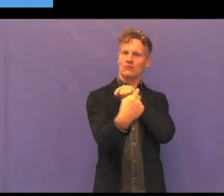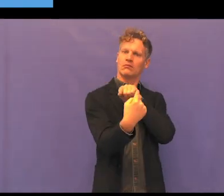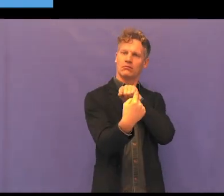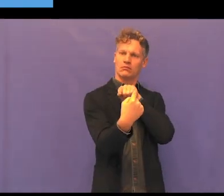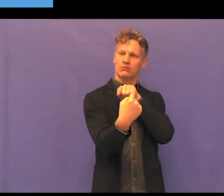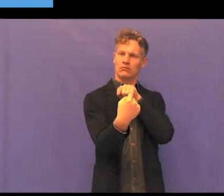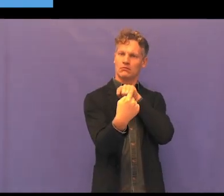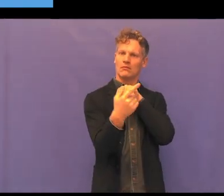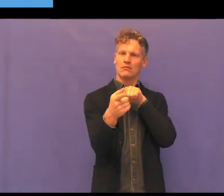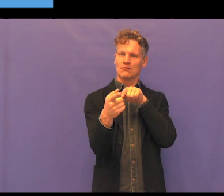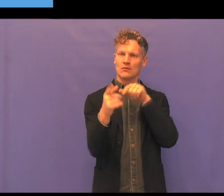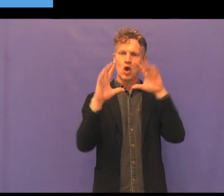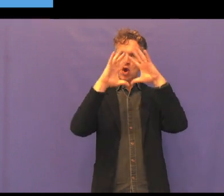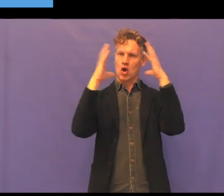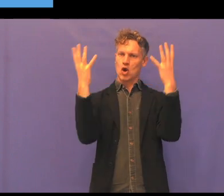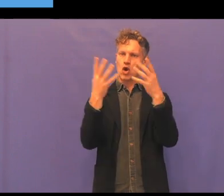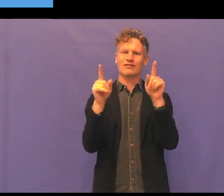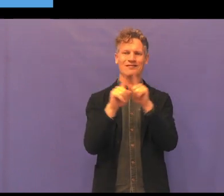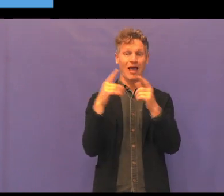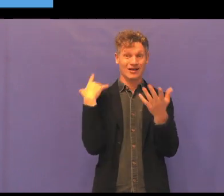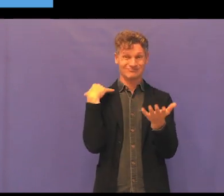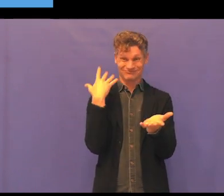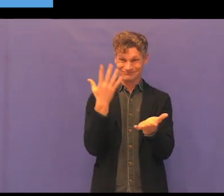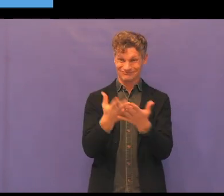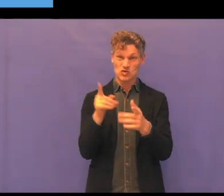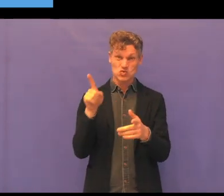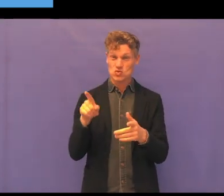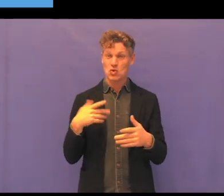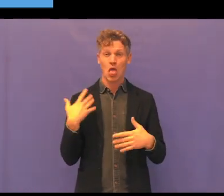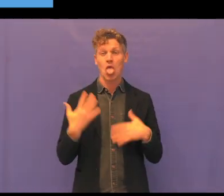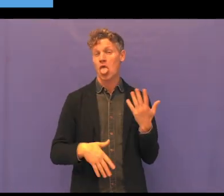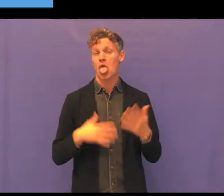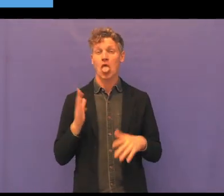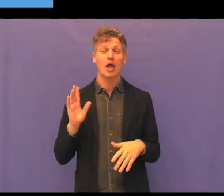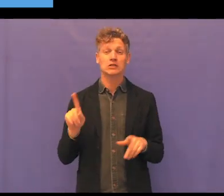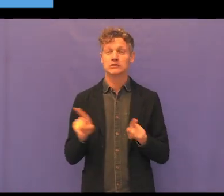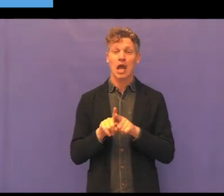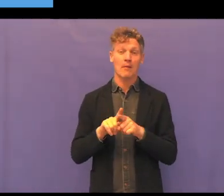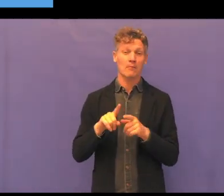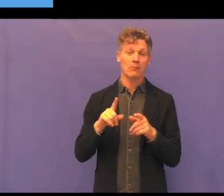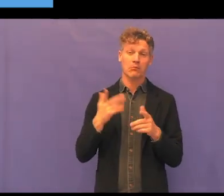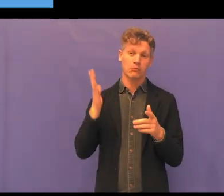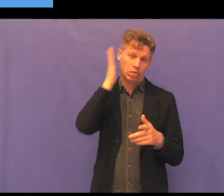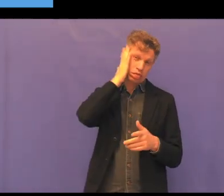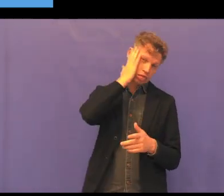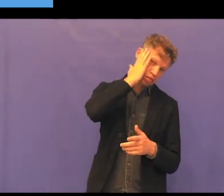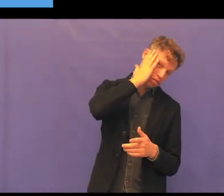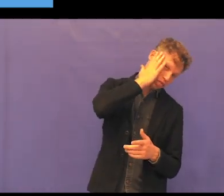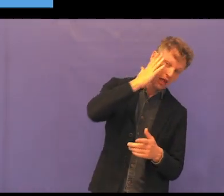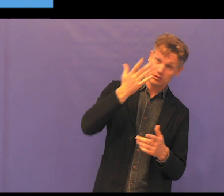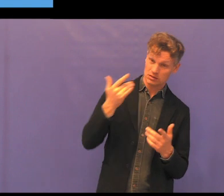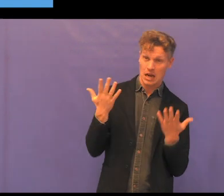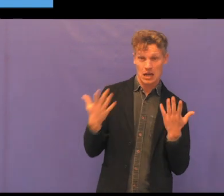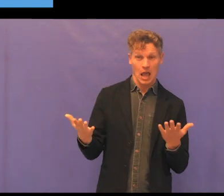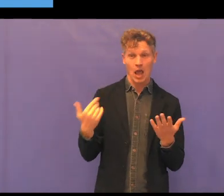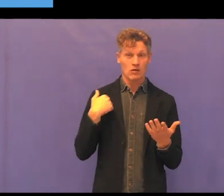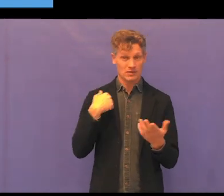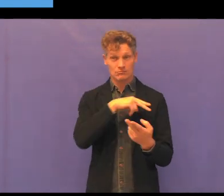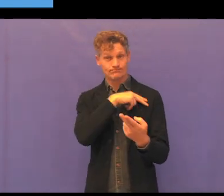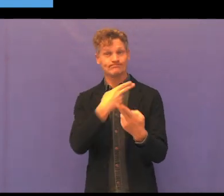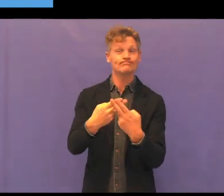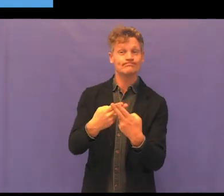hard. So that means then that we have to think about less, if you like, vertical relationships in